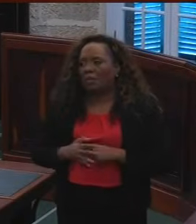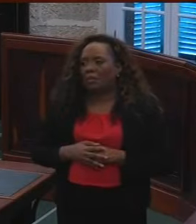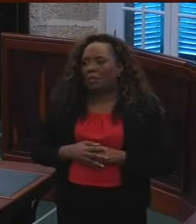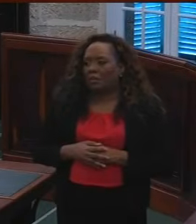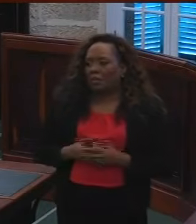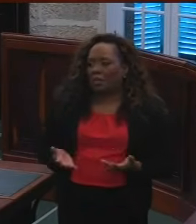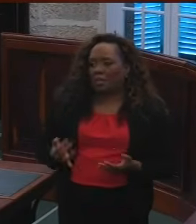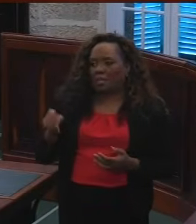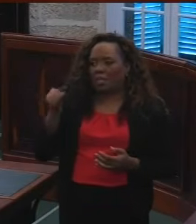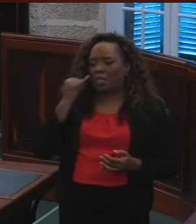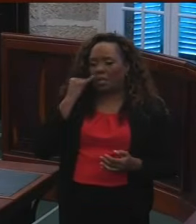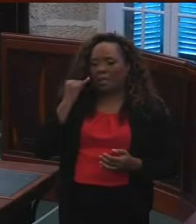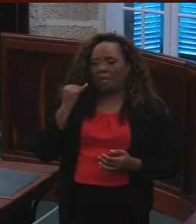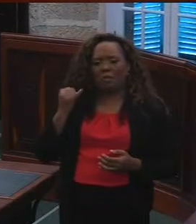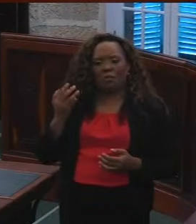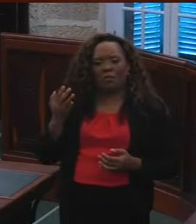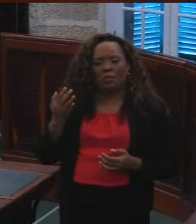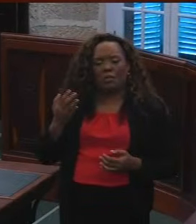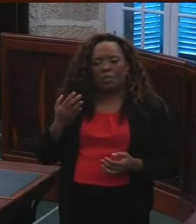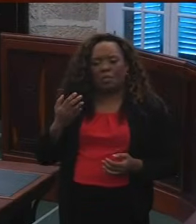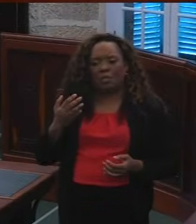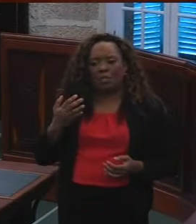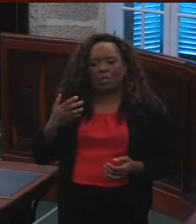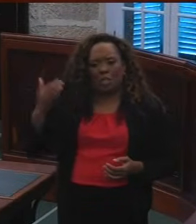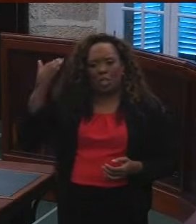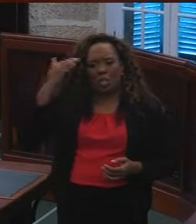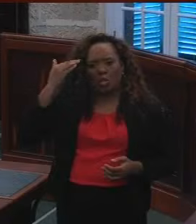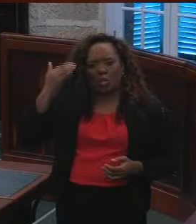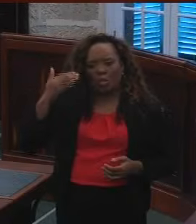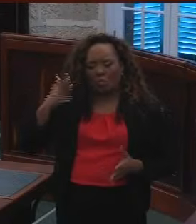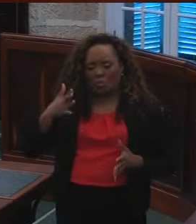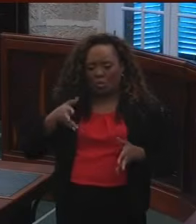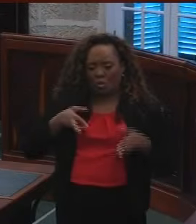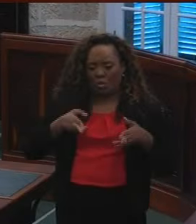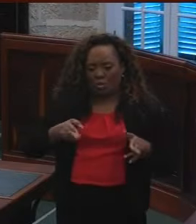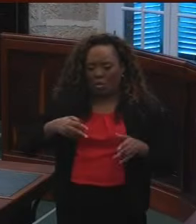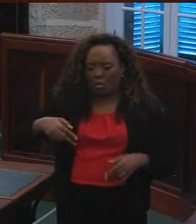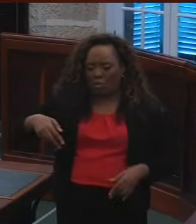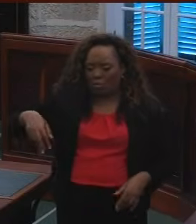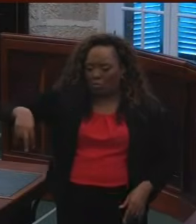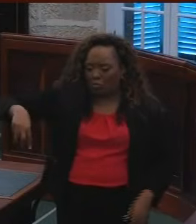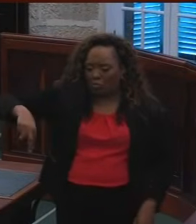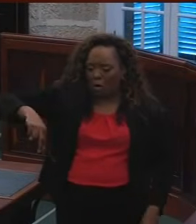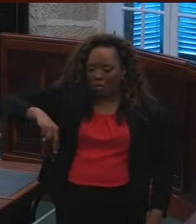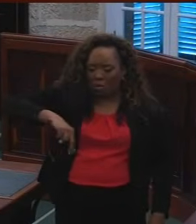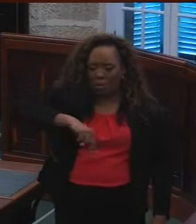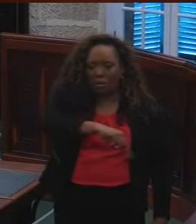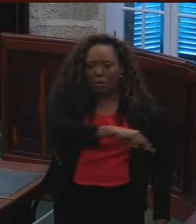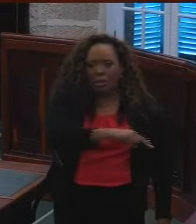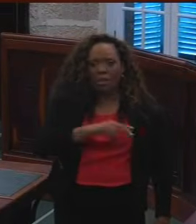not safe, clearly marked, properly lit at night,